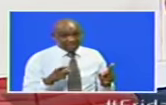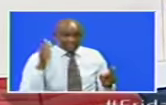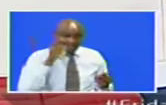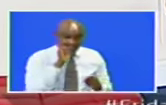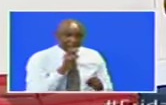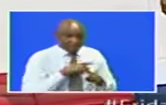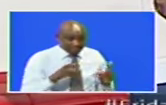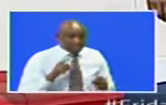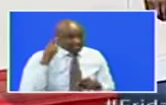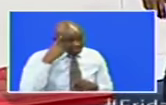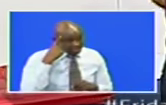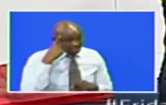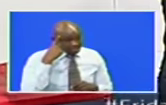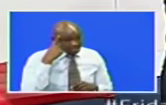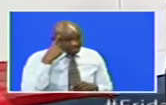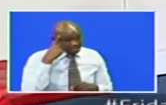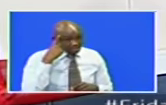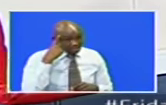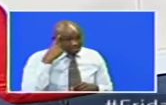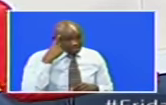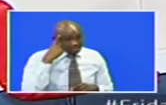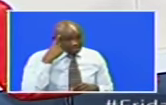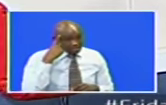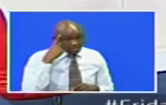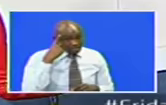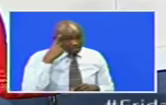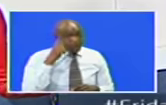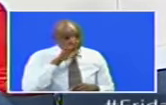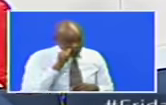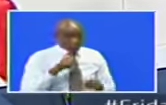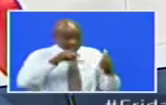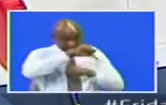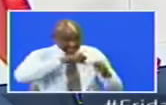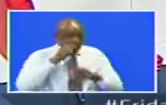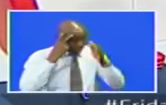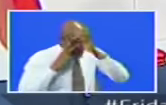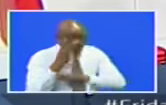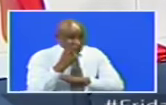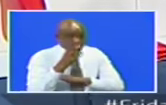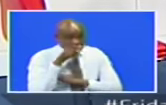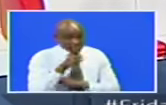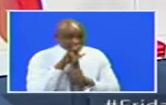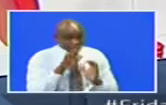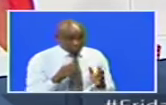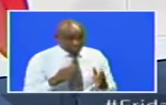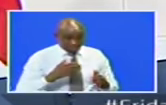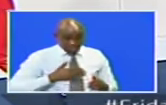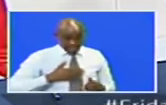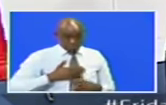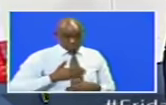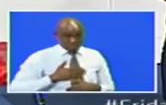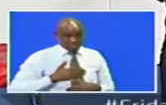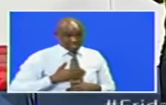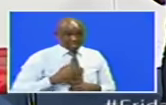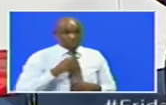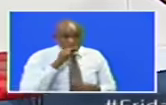I've never seen weed. But I think, I think. You're a law-abiding citizen. Yeah, I think from a scientific perspective, and this is just from my own reading, I don't